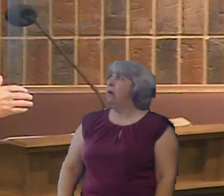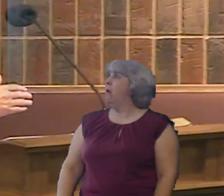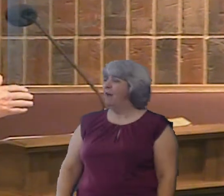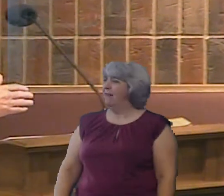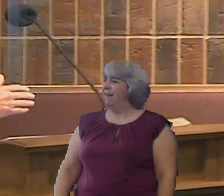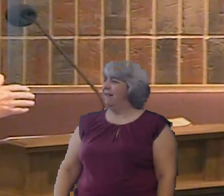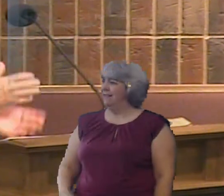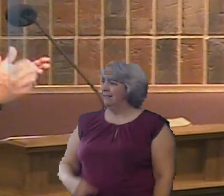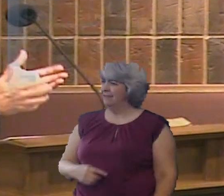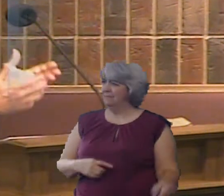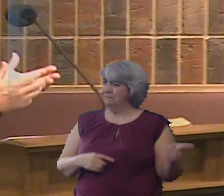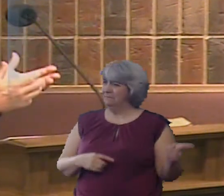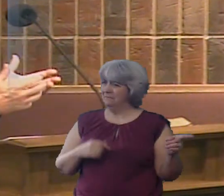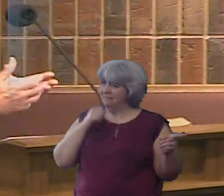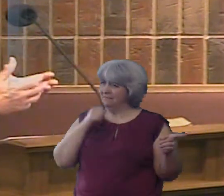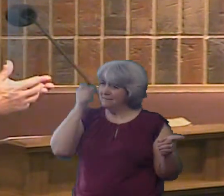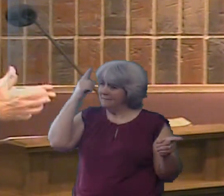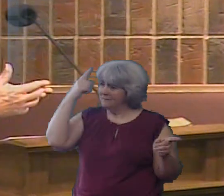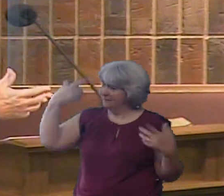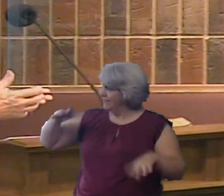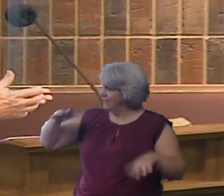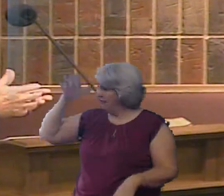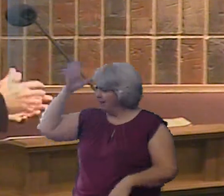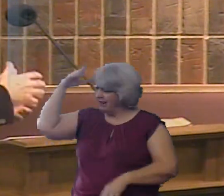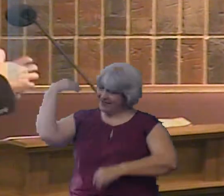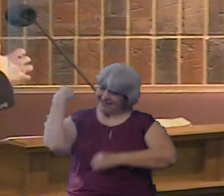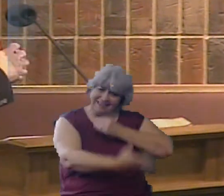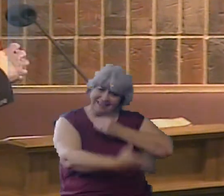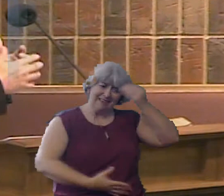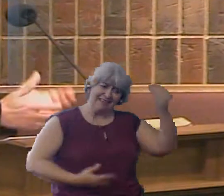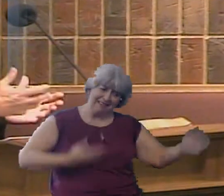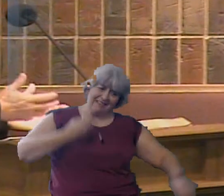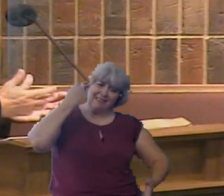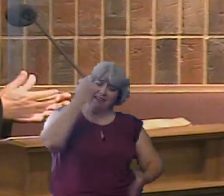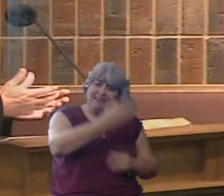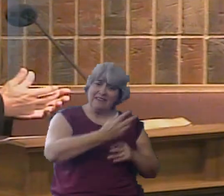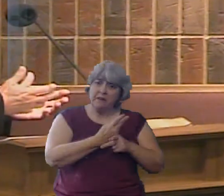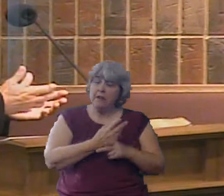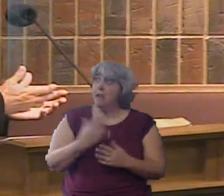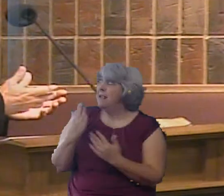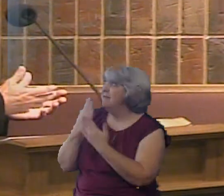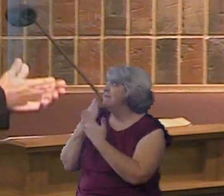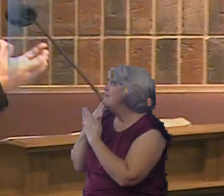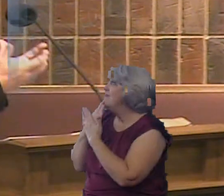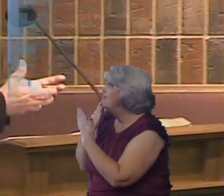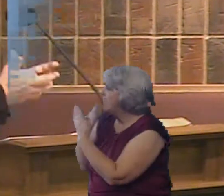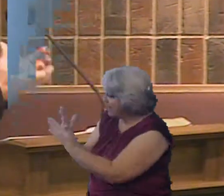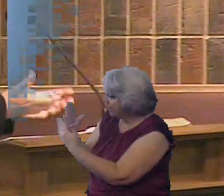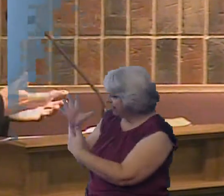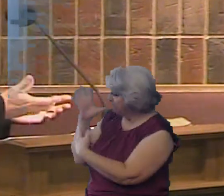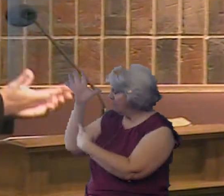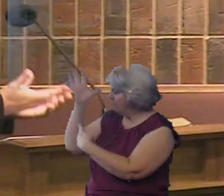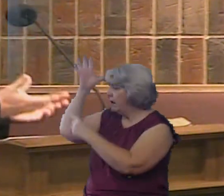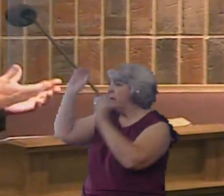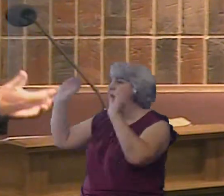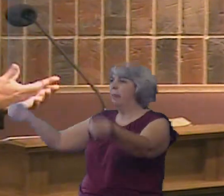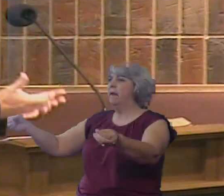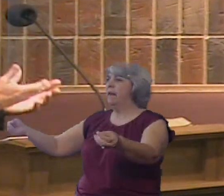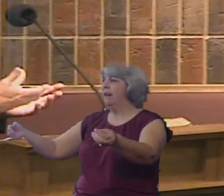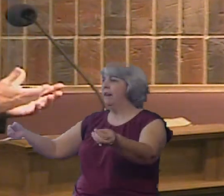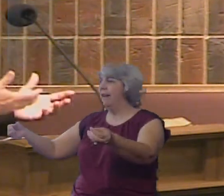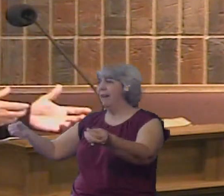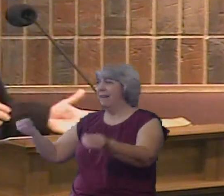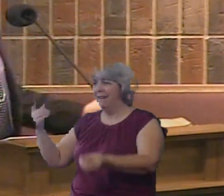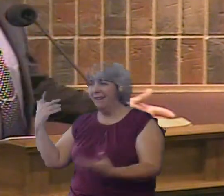about all of the things that were given to him along the way. He has no thankfulness about all of the blessings that have come into